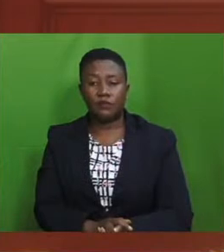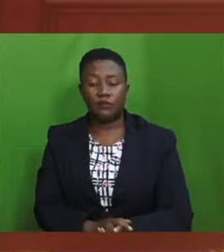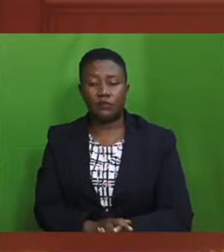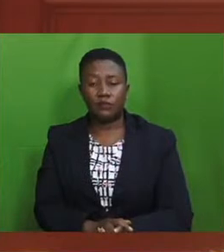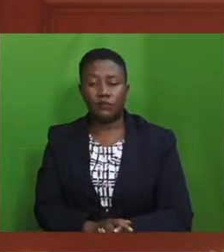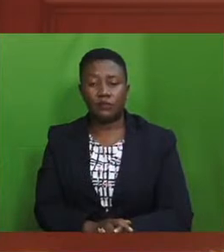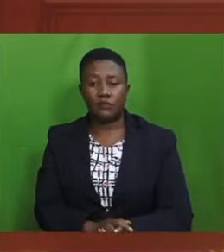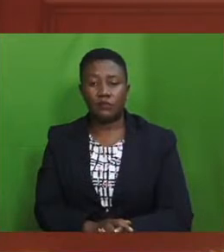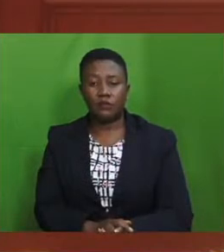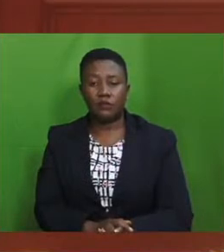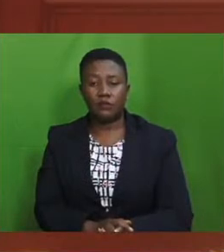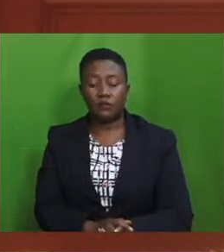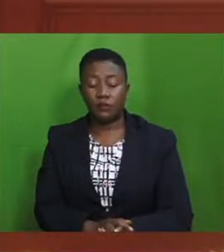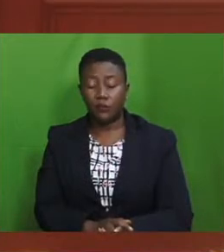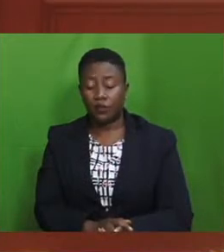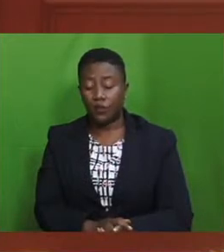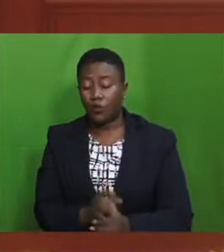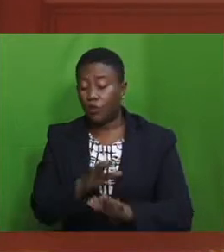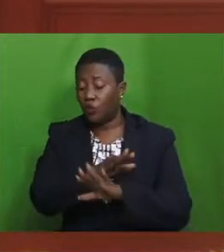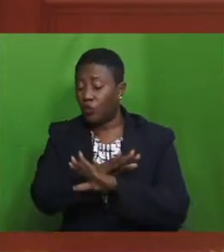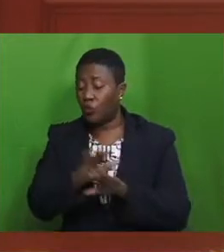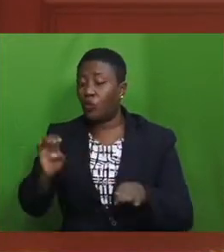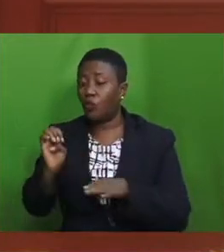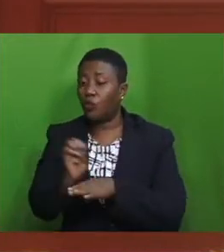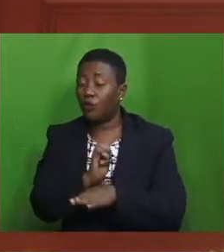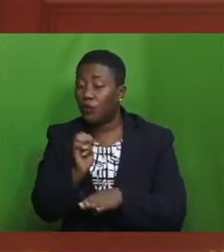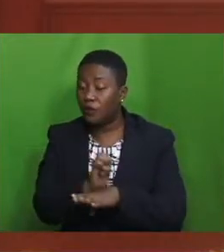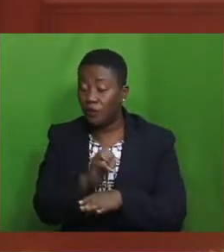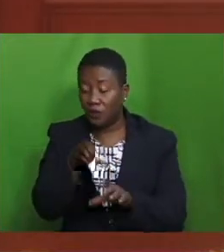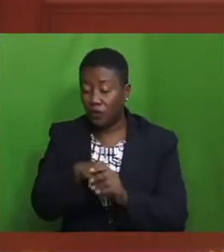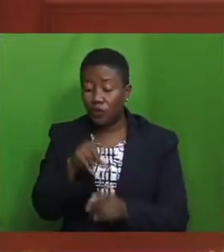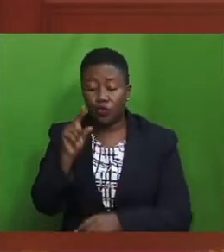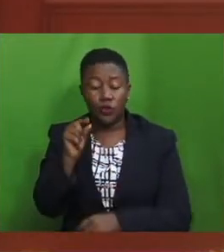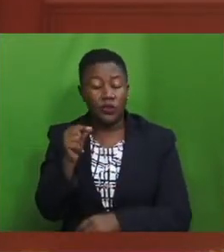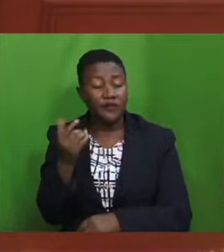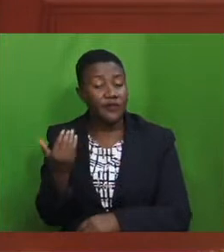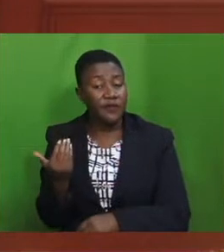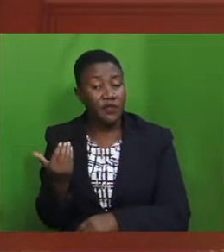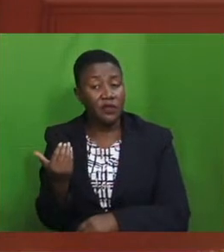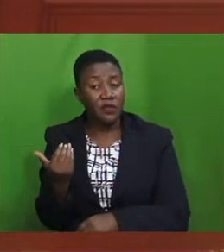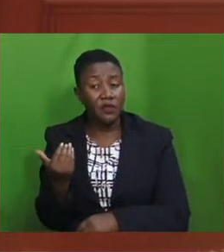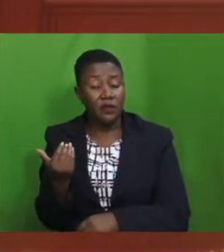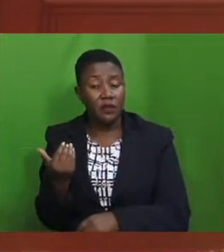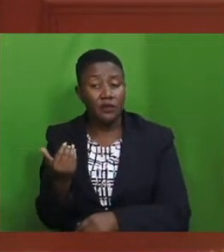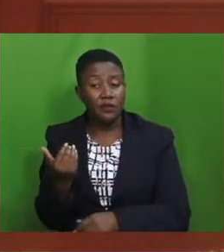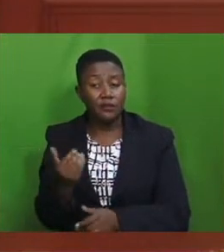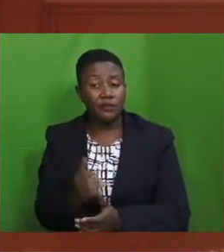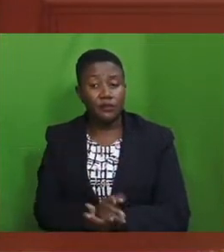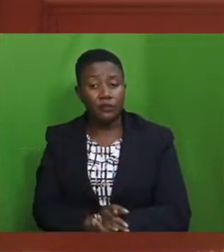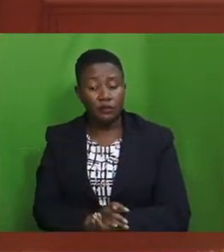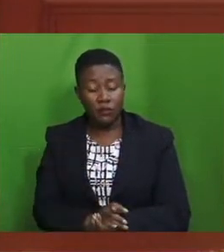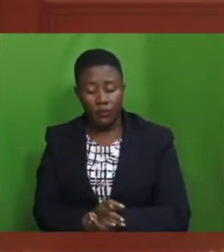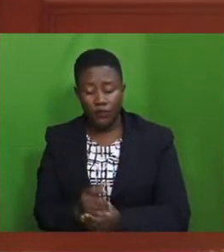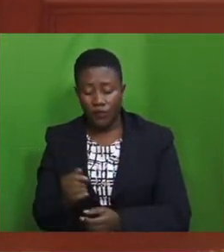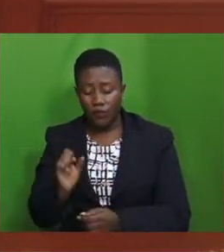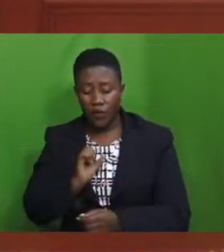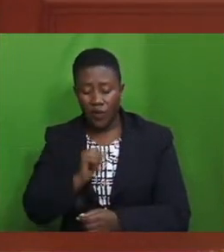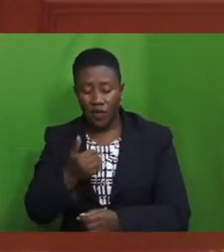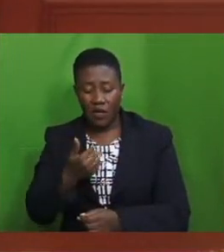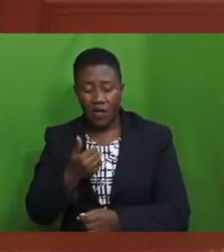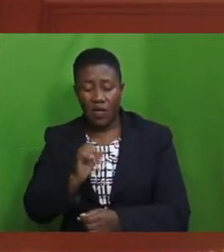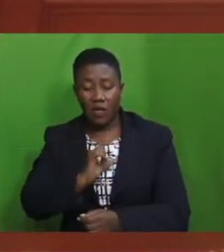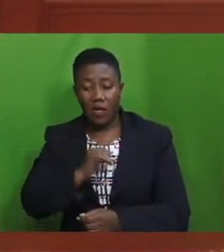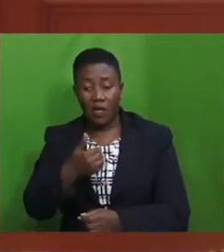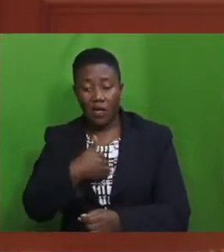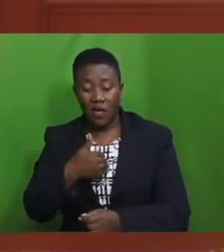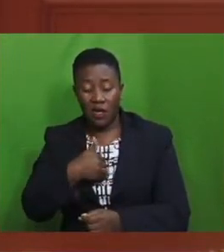Speaker, unemployment. In 2015, Mr. Speaker, I had the privilege to be Ghana's Minister